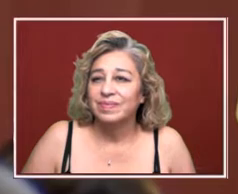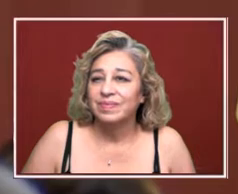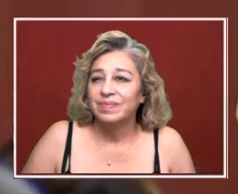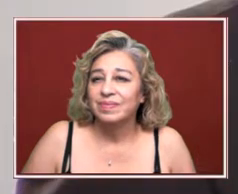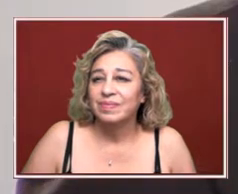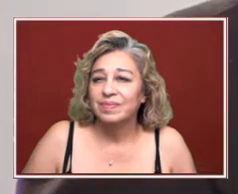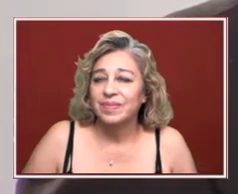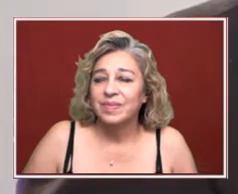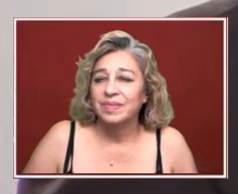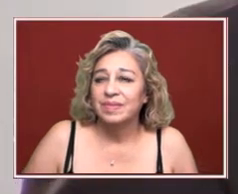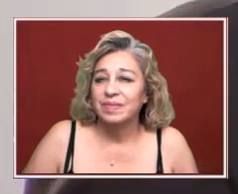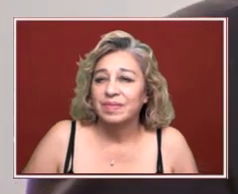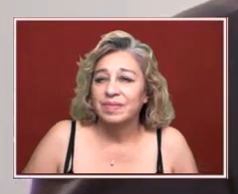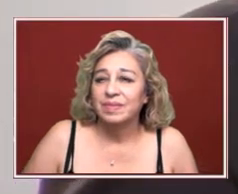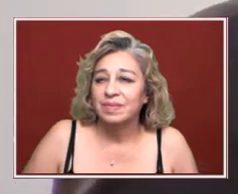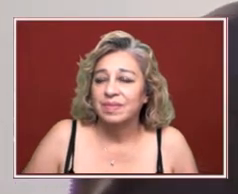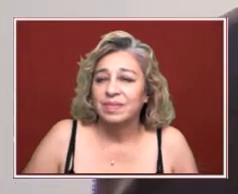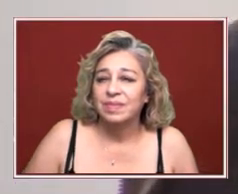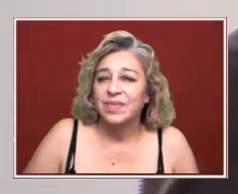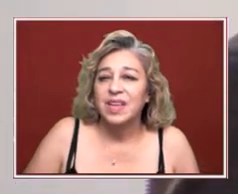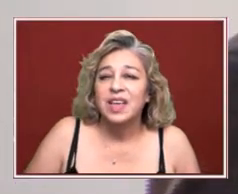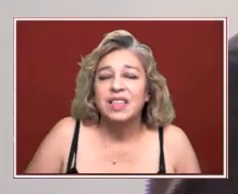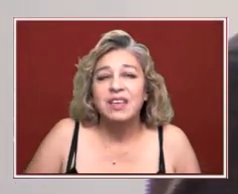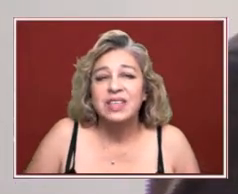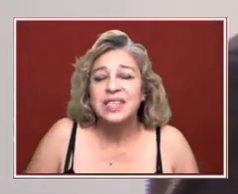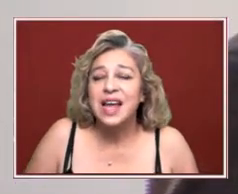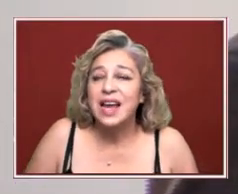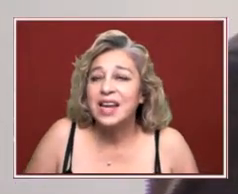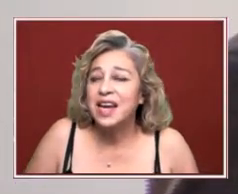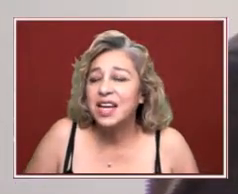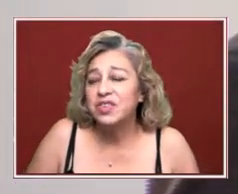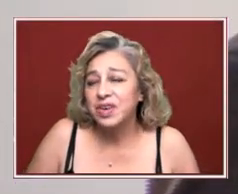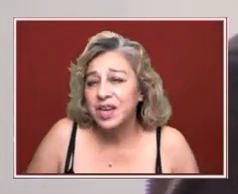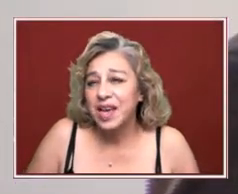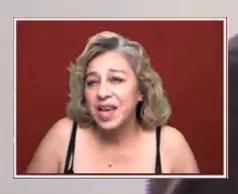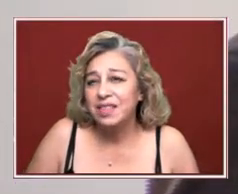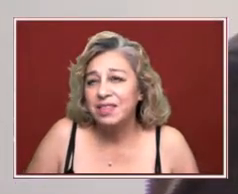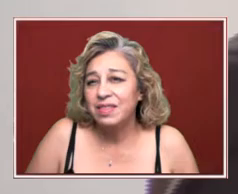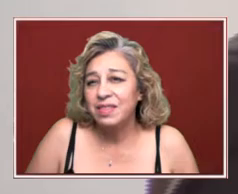900,000 jóvenes contratados. There is